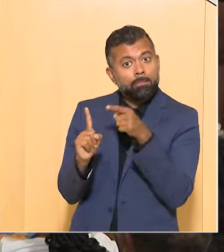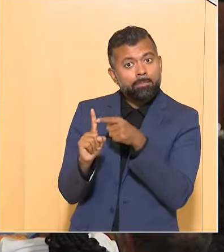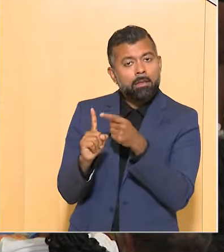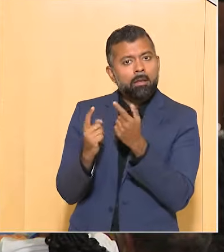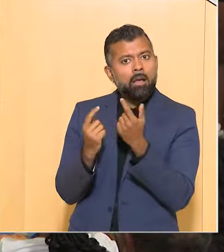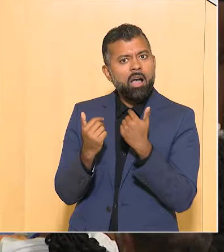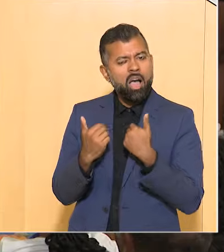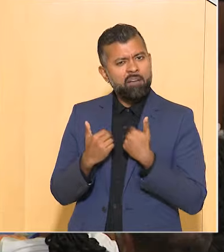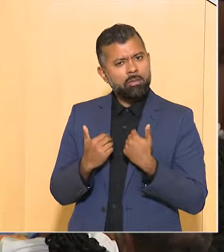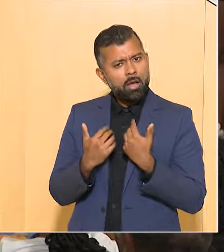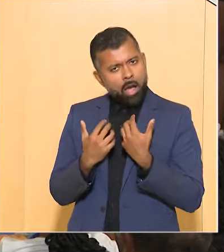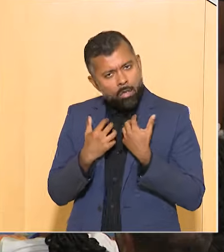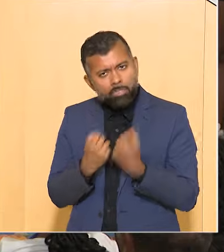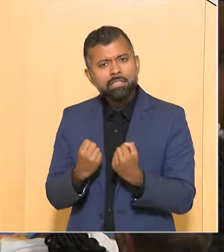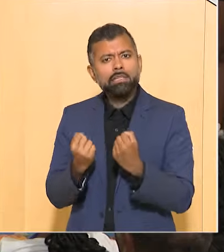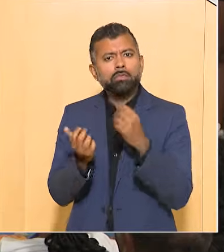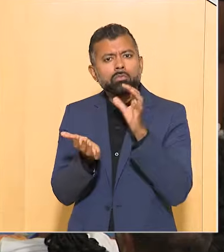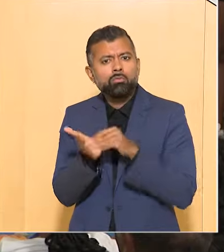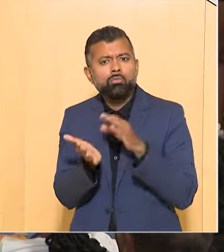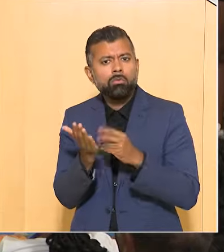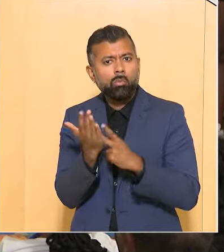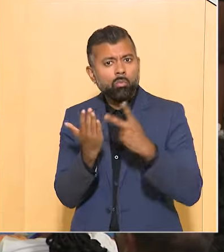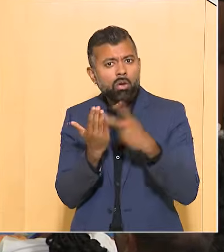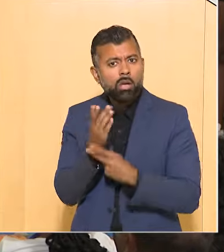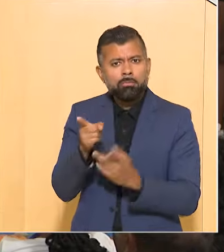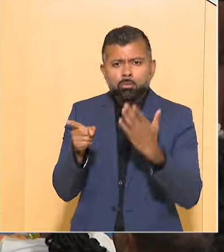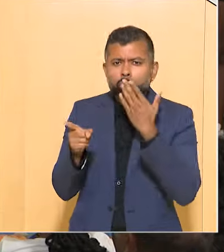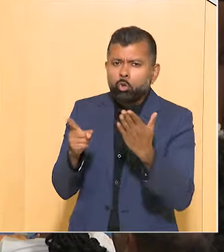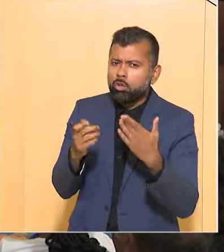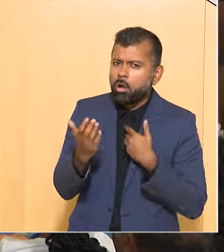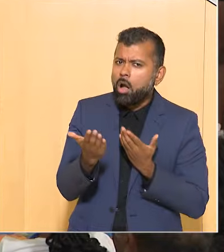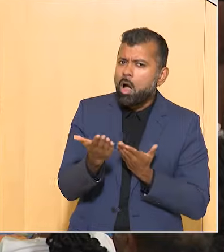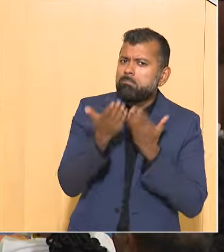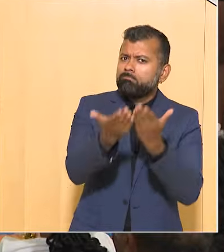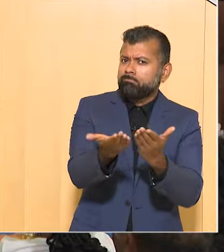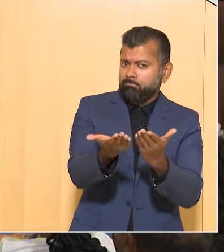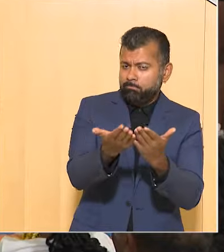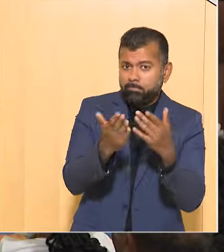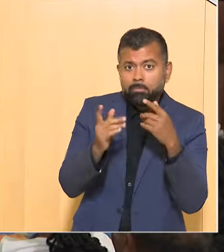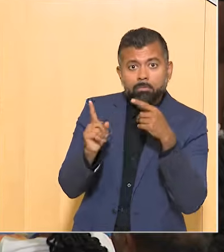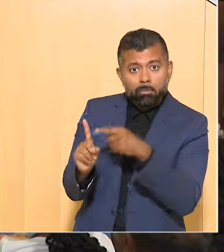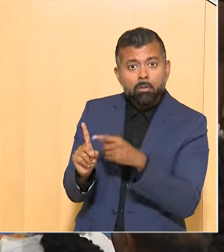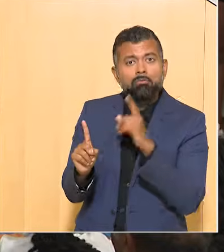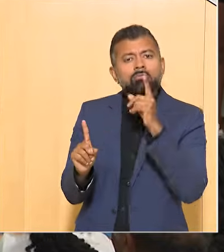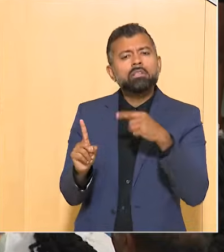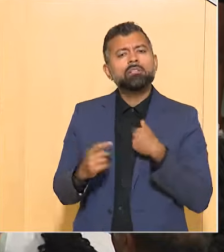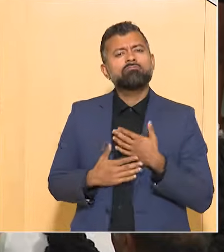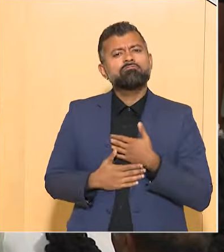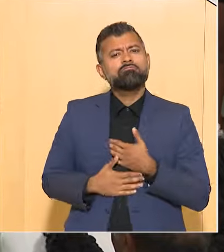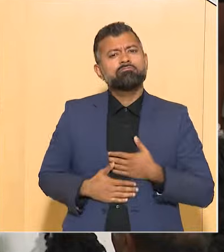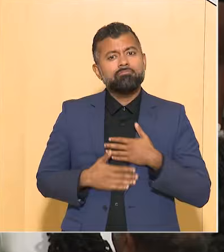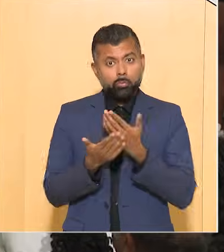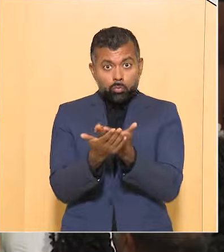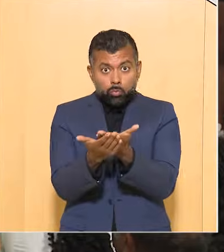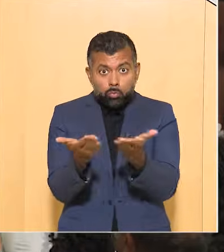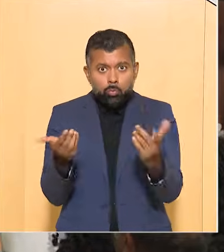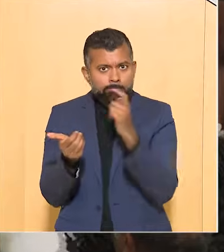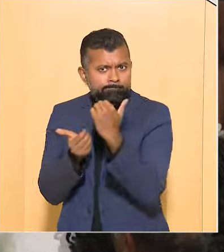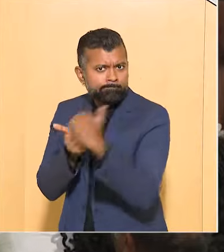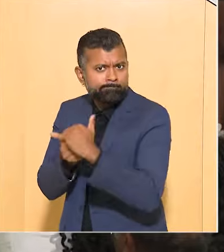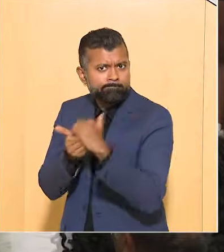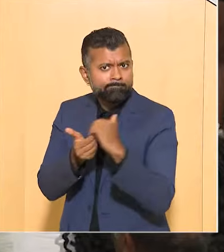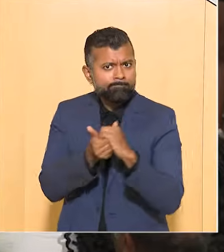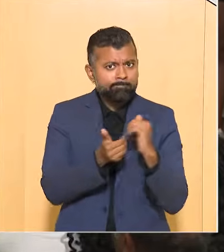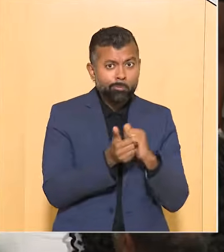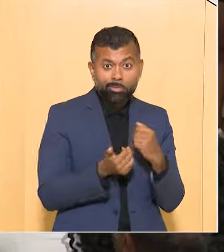at Coolidge High School. We are so appreciate our wonderful employer partners. What we know is